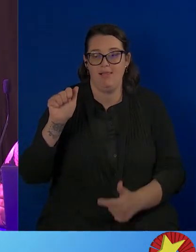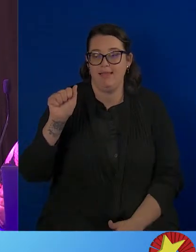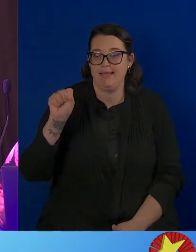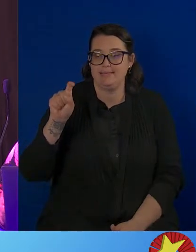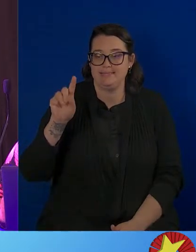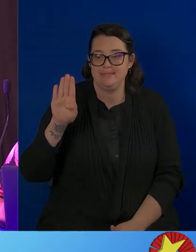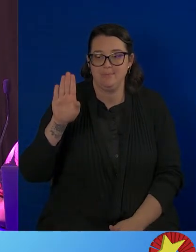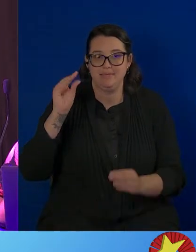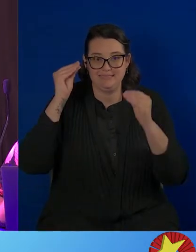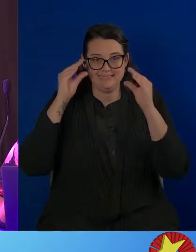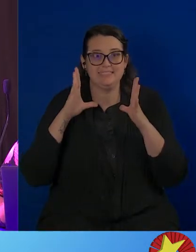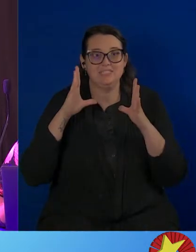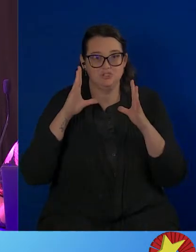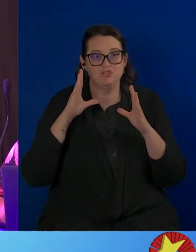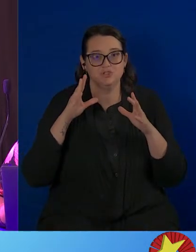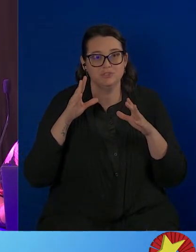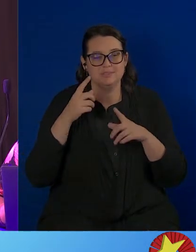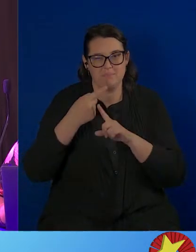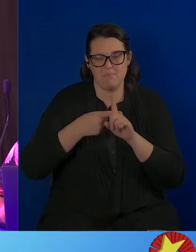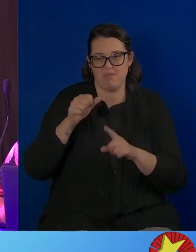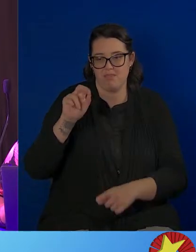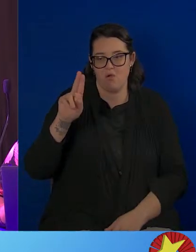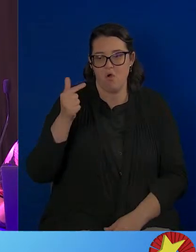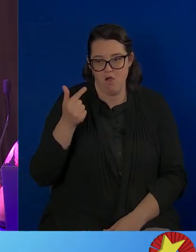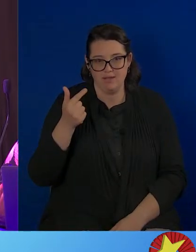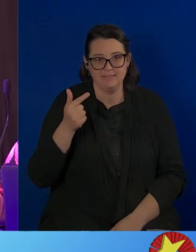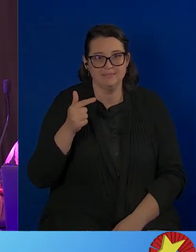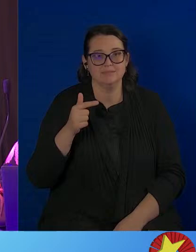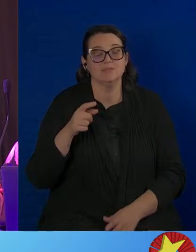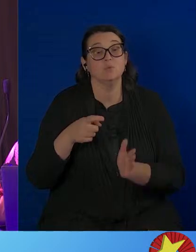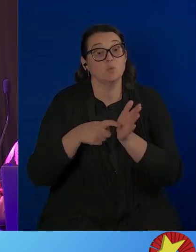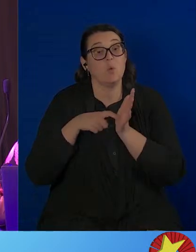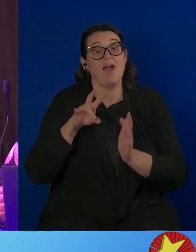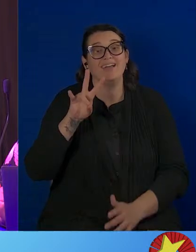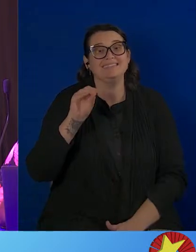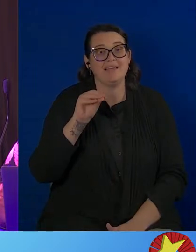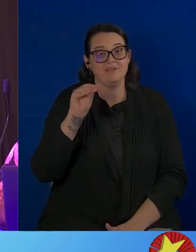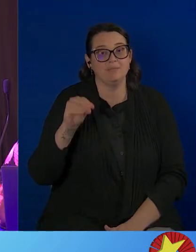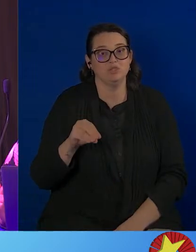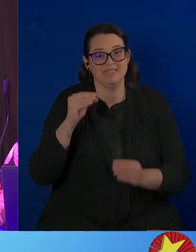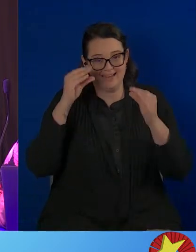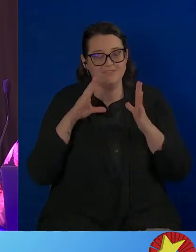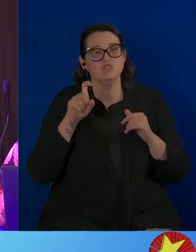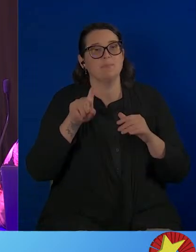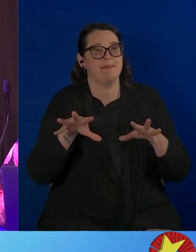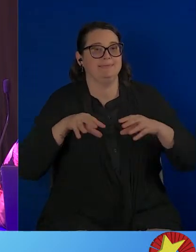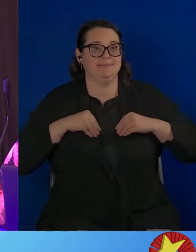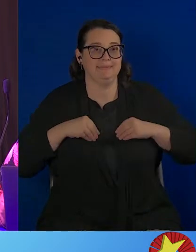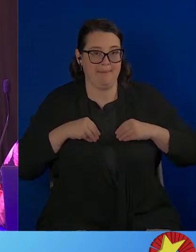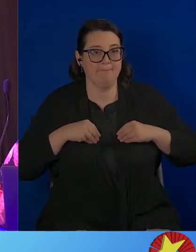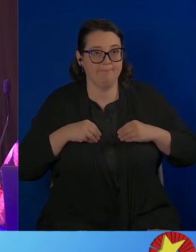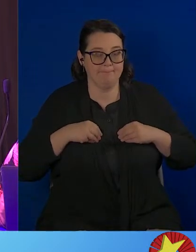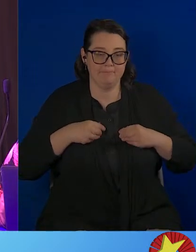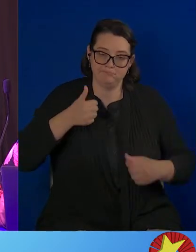and it requires 70% of those teachers to accept any of the changes.